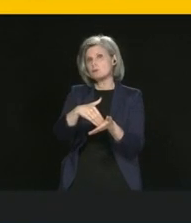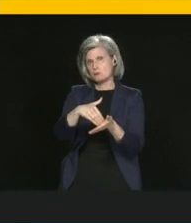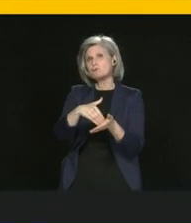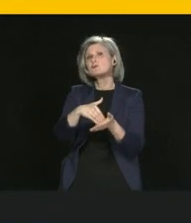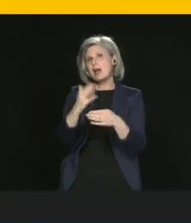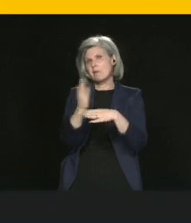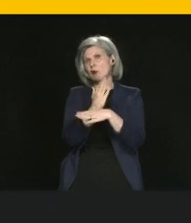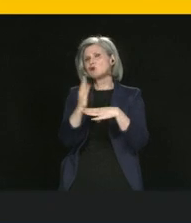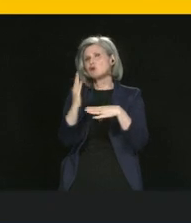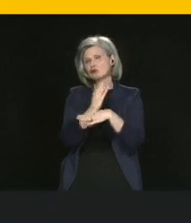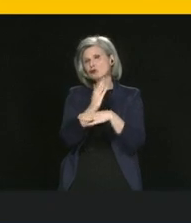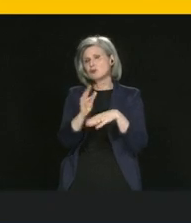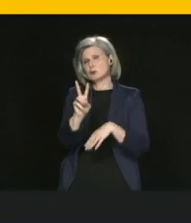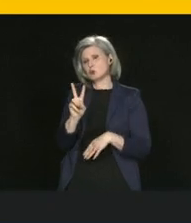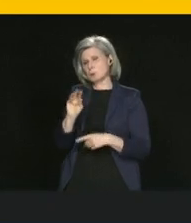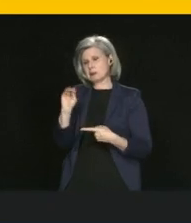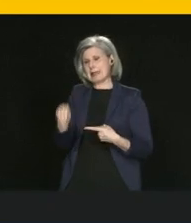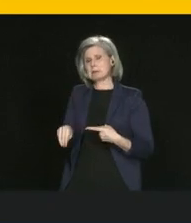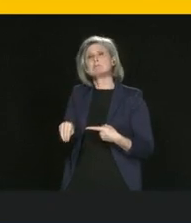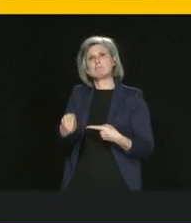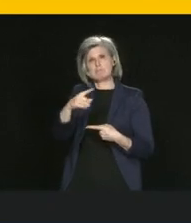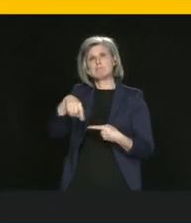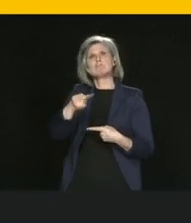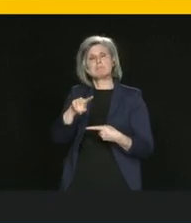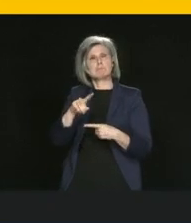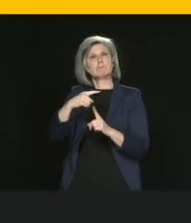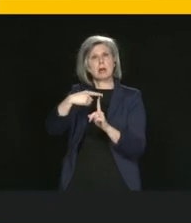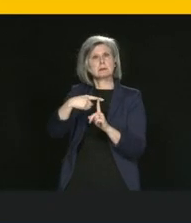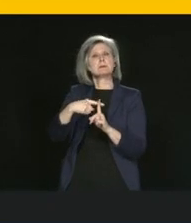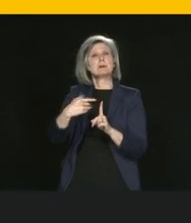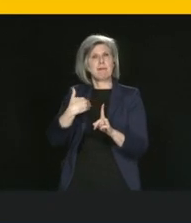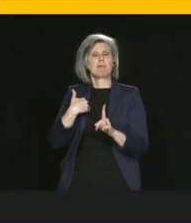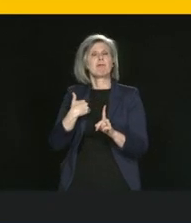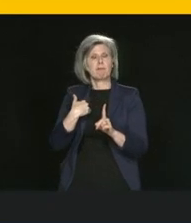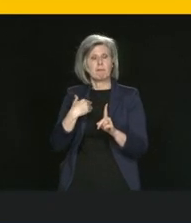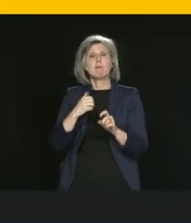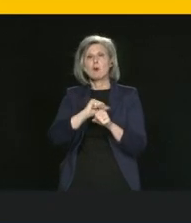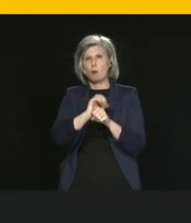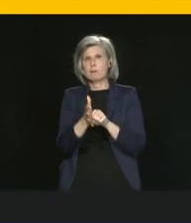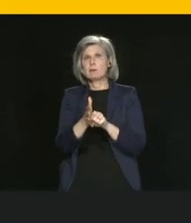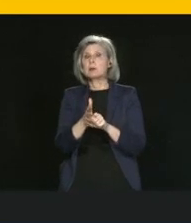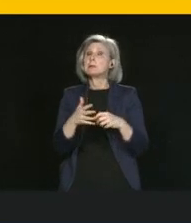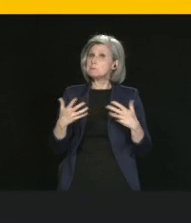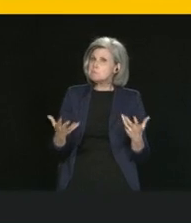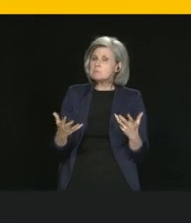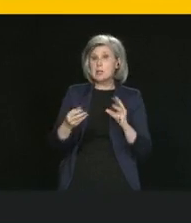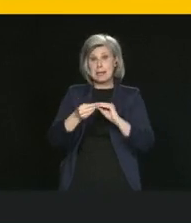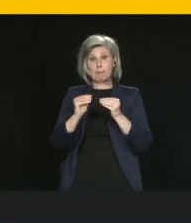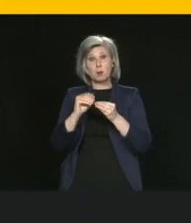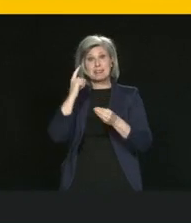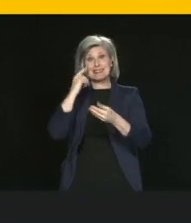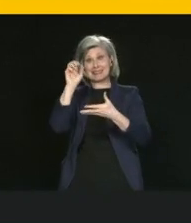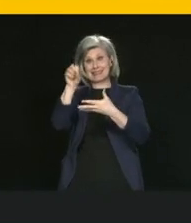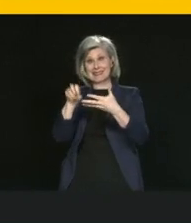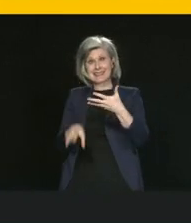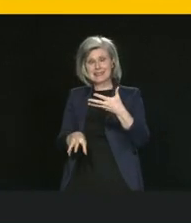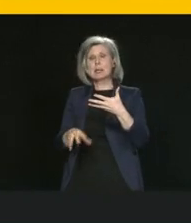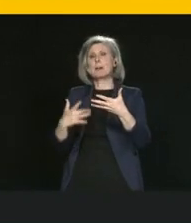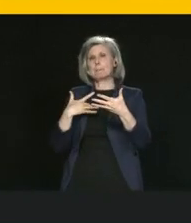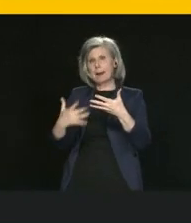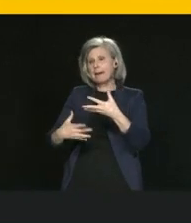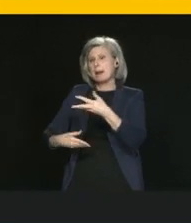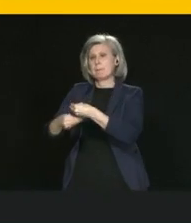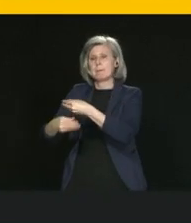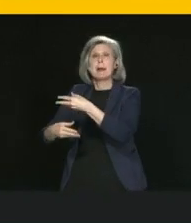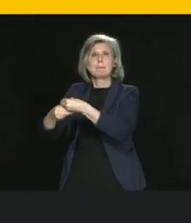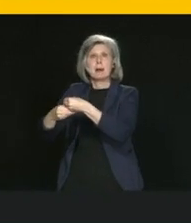positive. These numbers change quickly and are updated daily in the evenings on